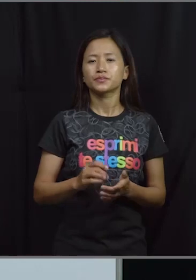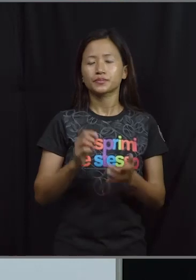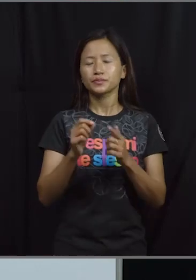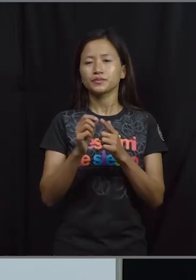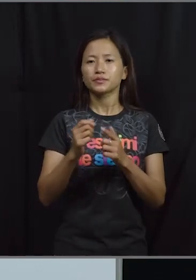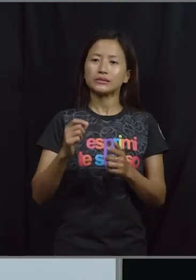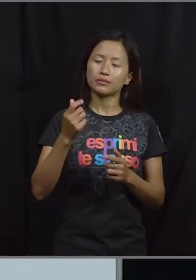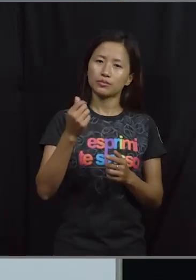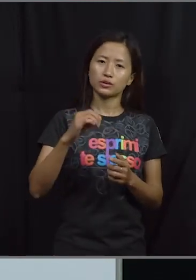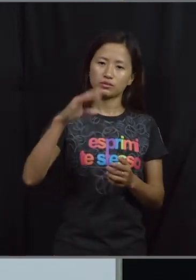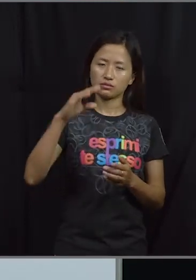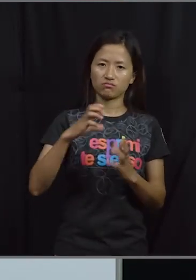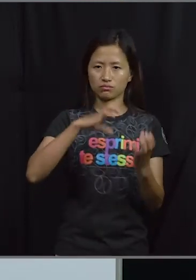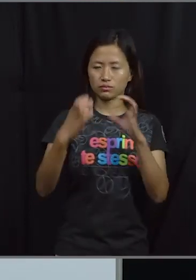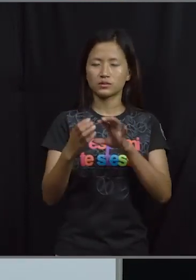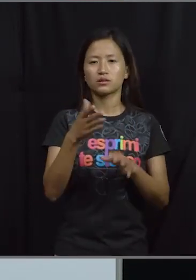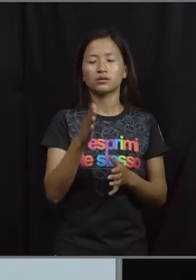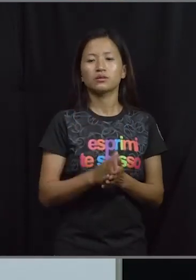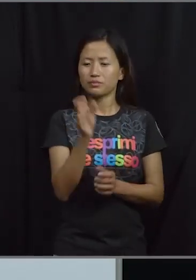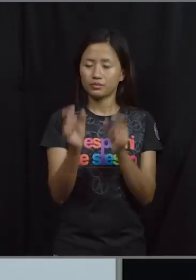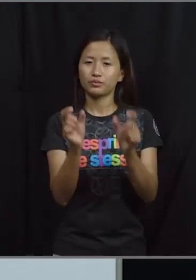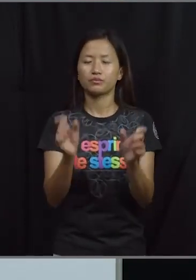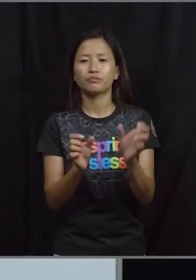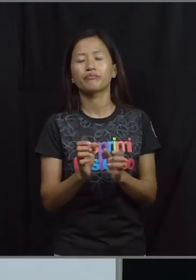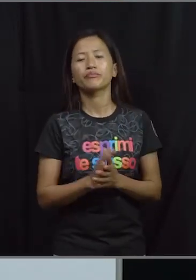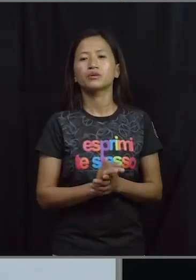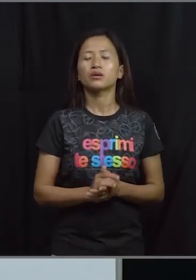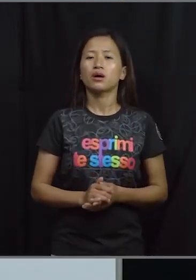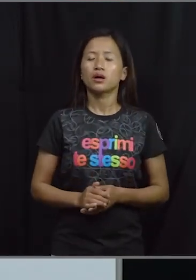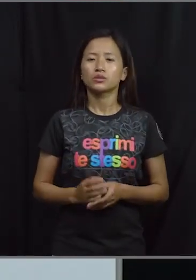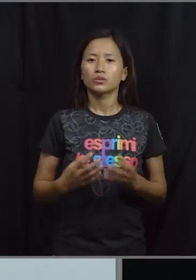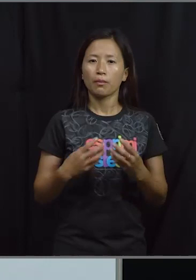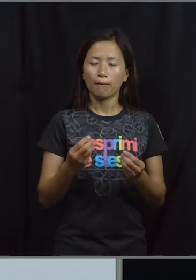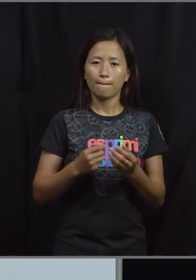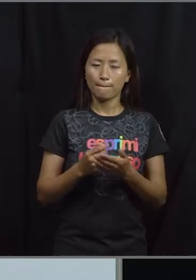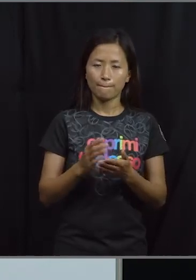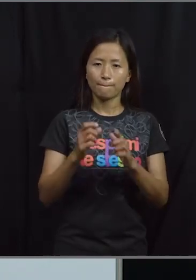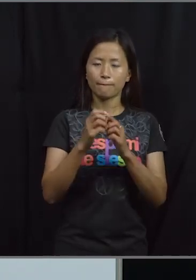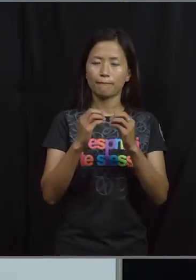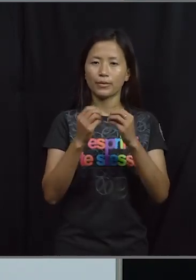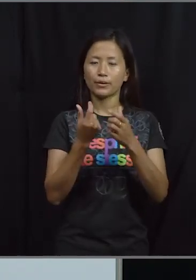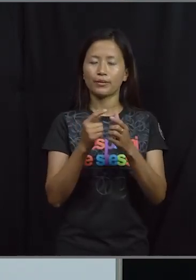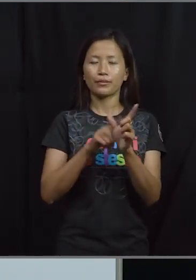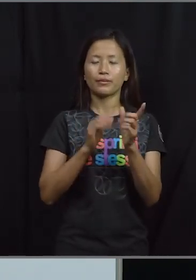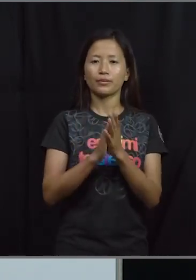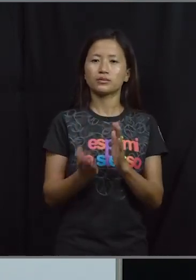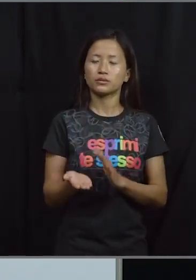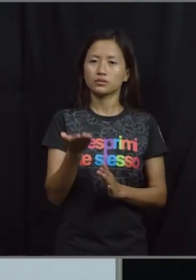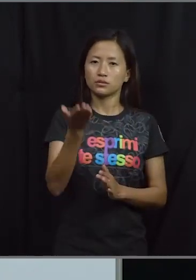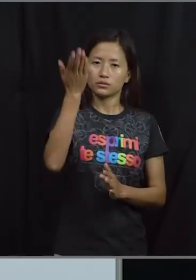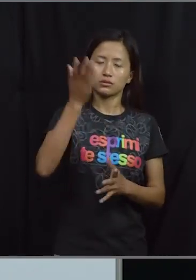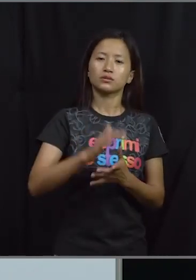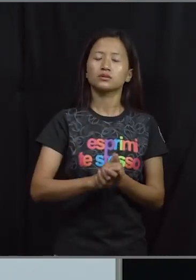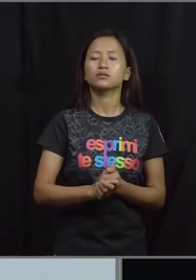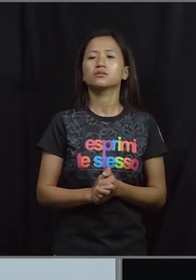initially price was unchanged, but because people are panicking to buy the salt, price also slowly and gradually